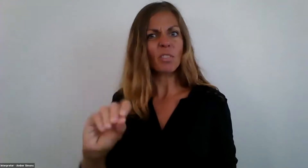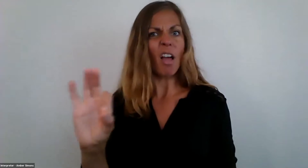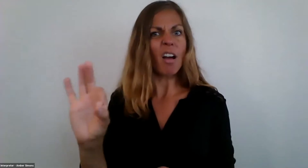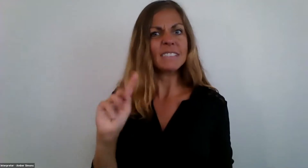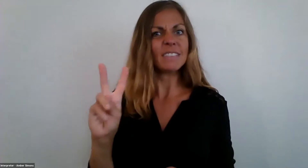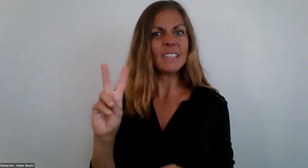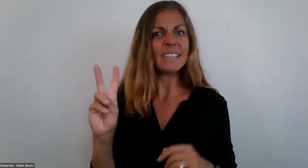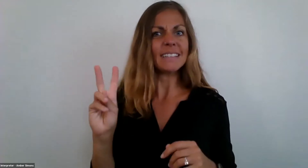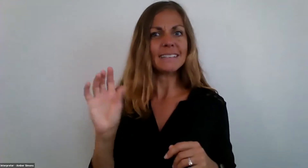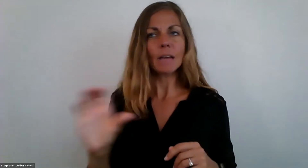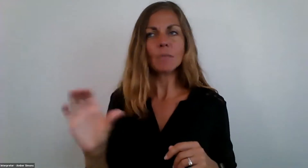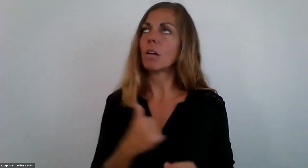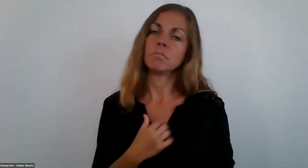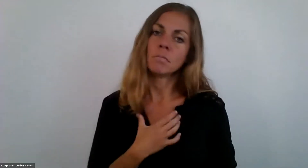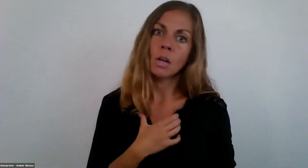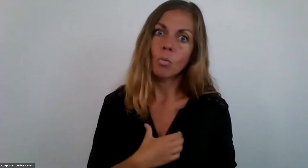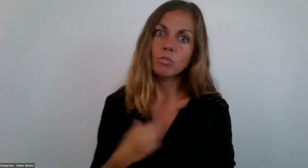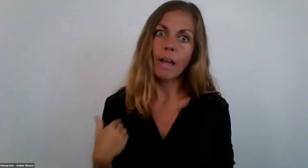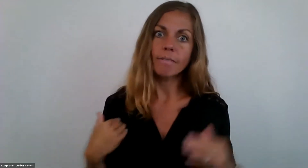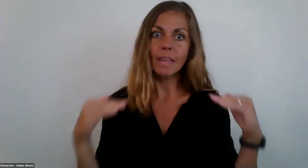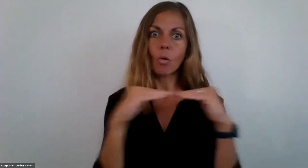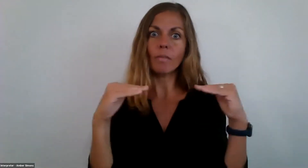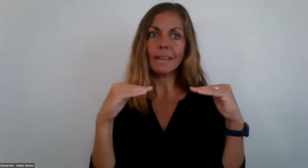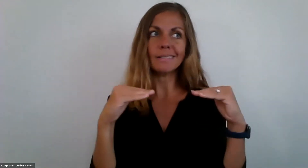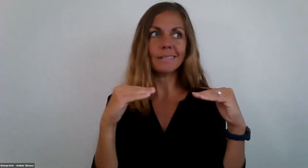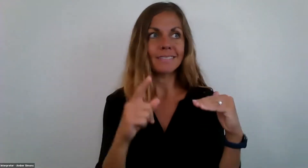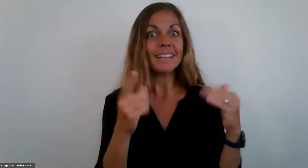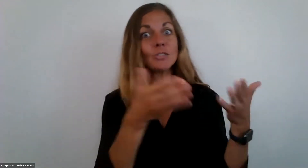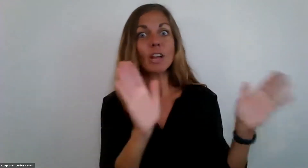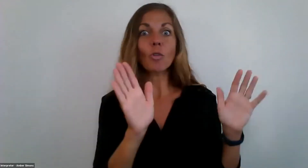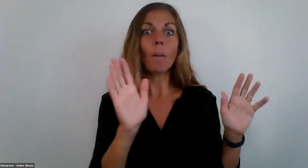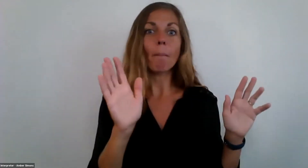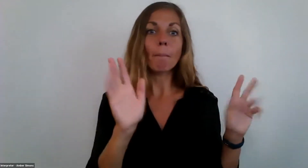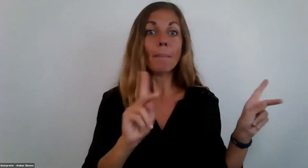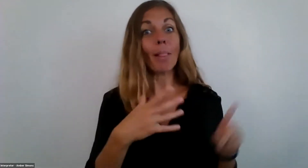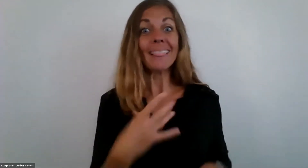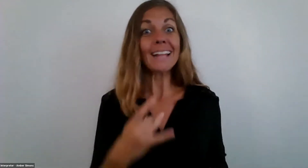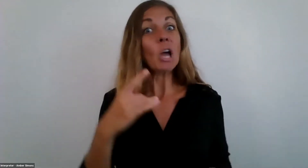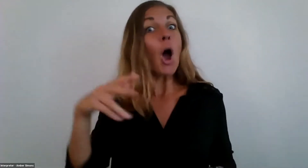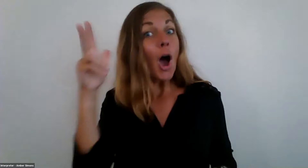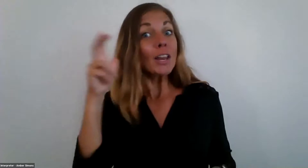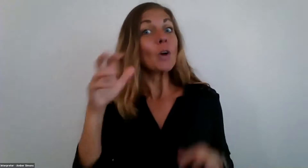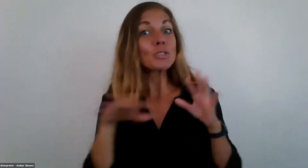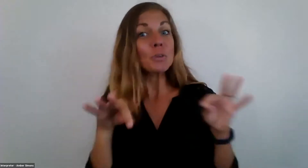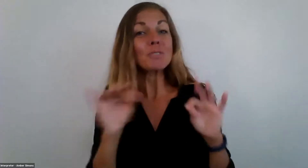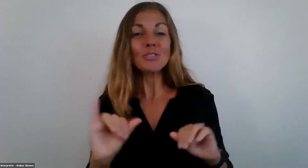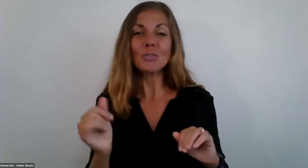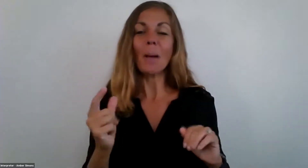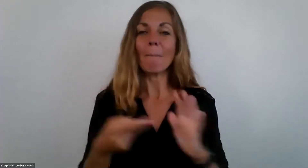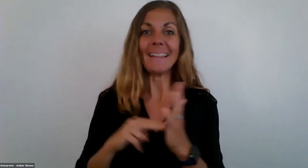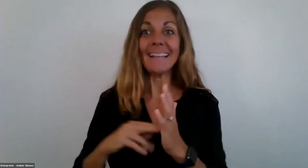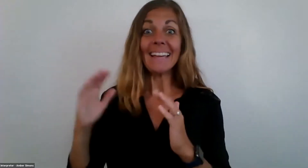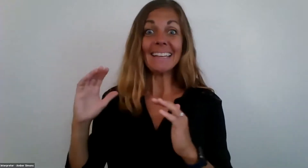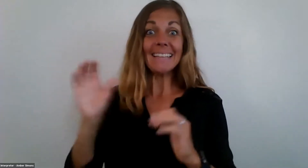there was an equivalent area where we could get the general public to like audio description so we could escalate that just as quickly as